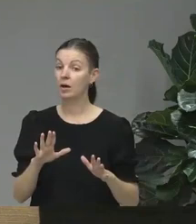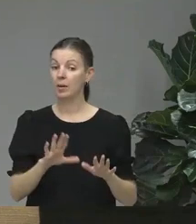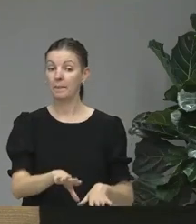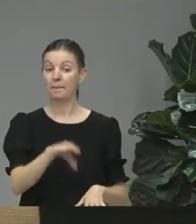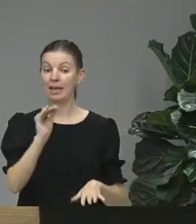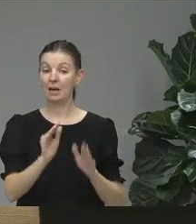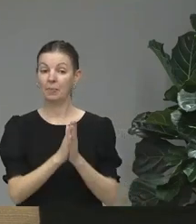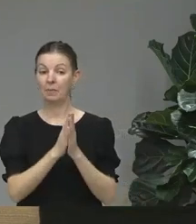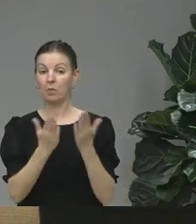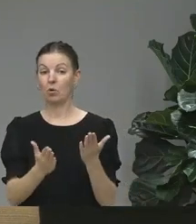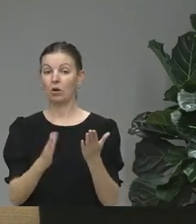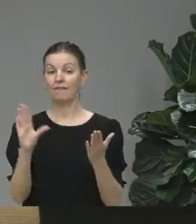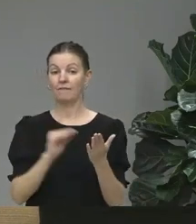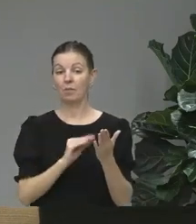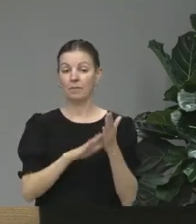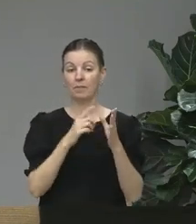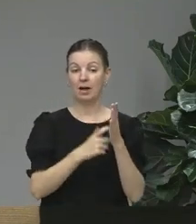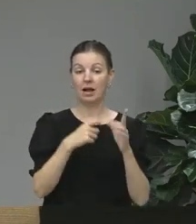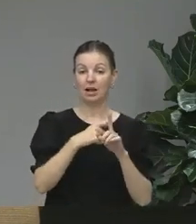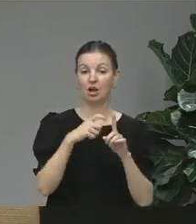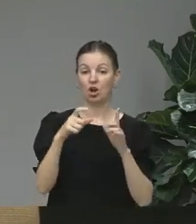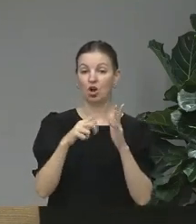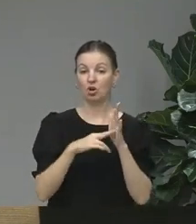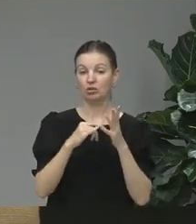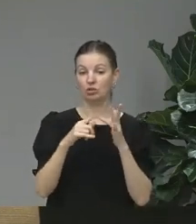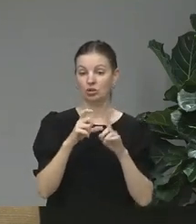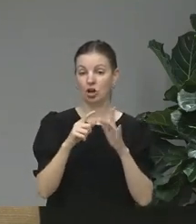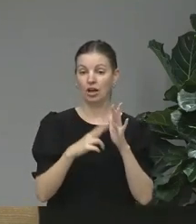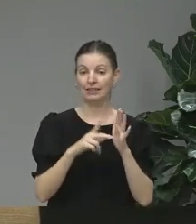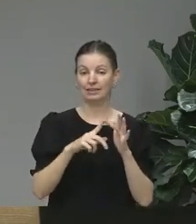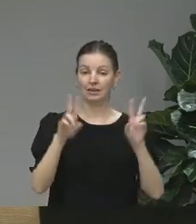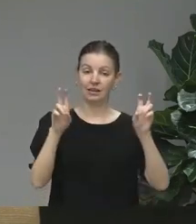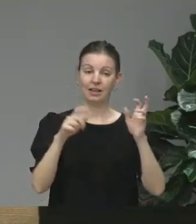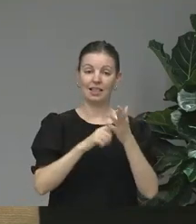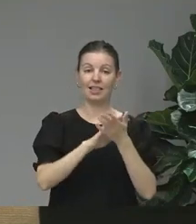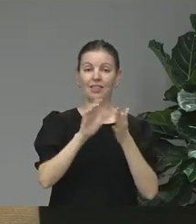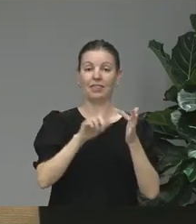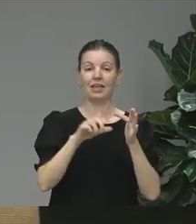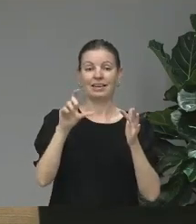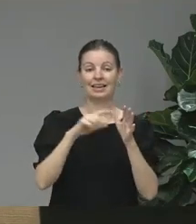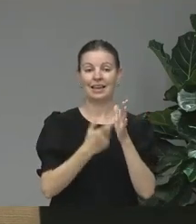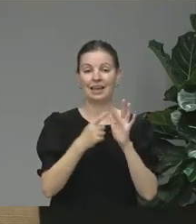Mark Considine from Melbourne, The Careless State, that explains why